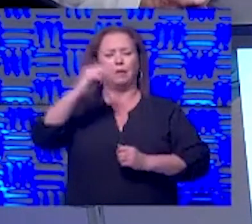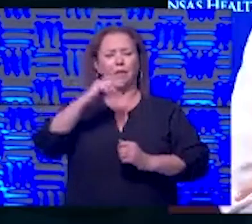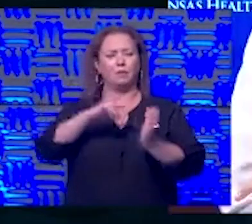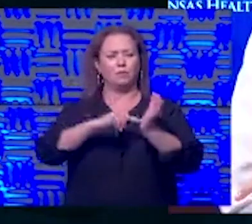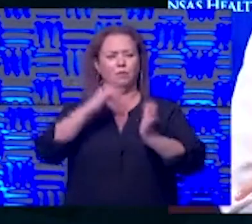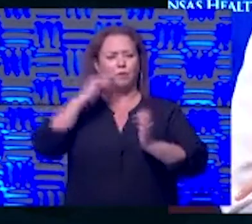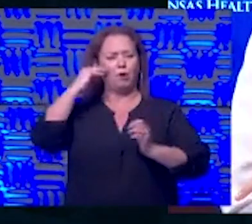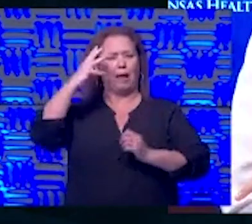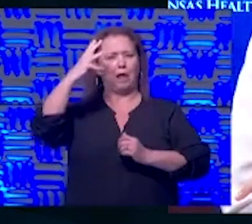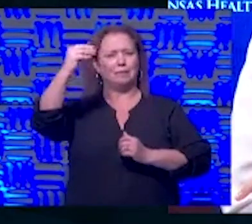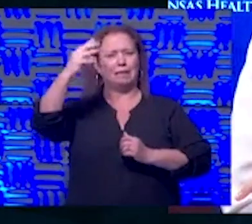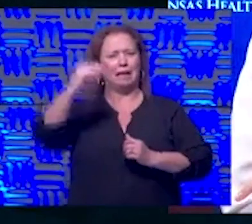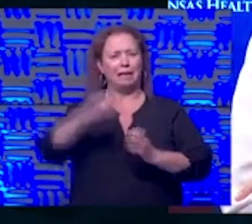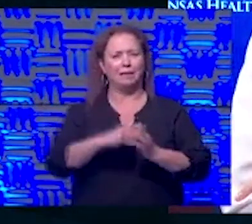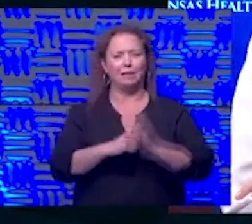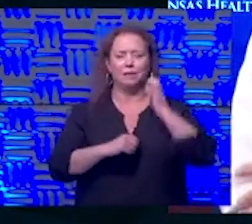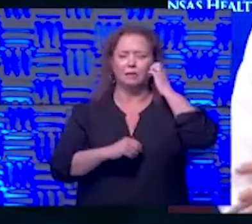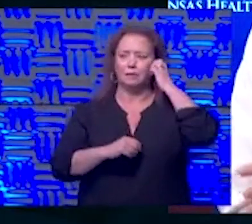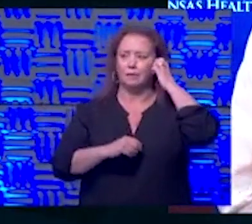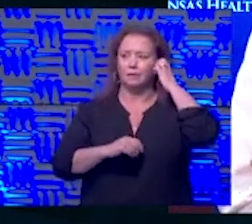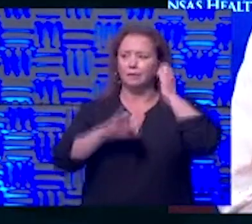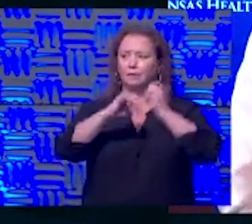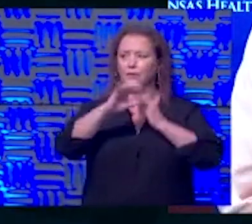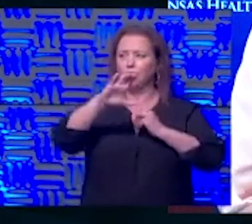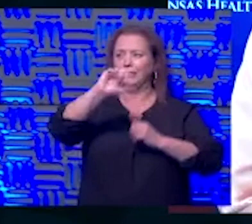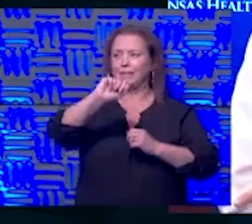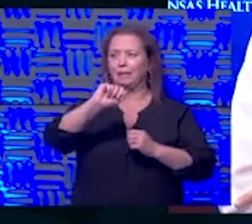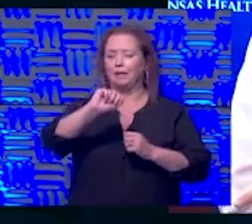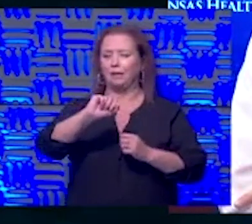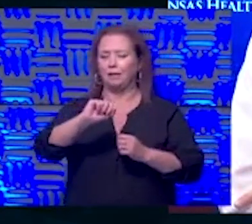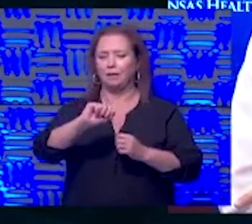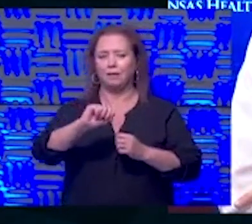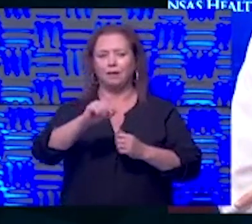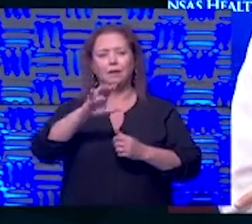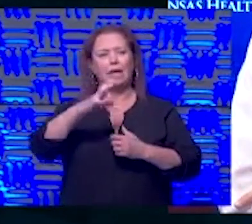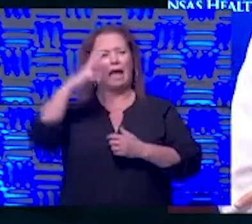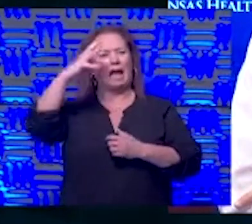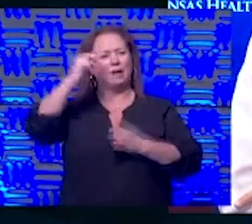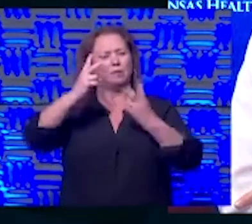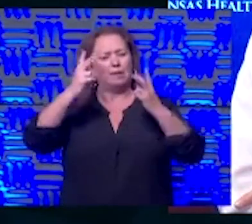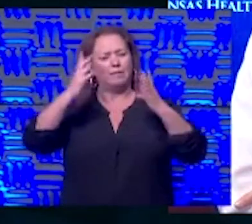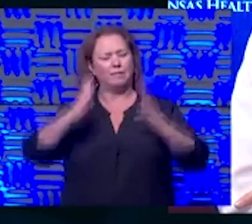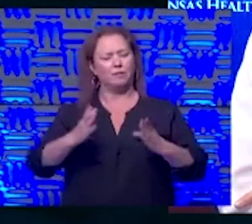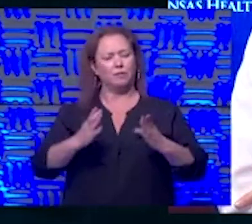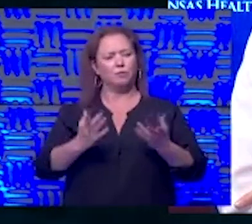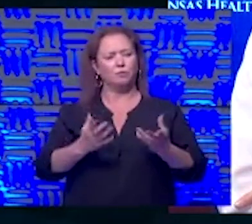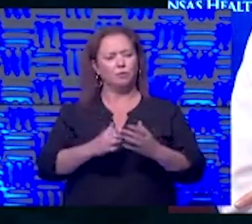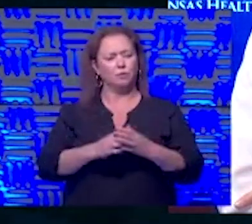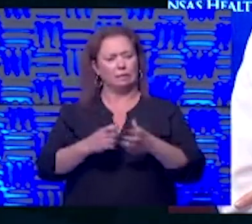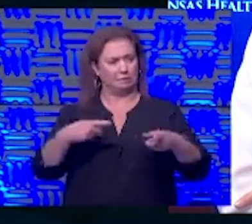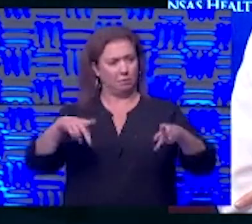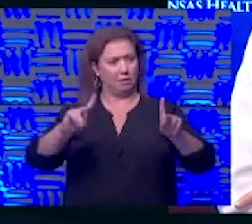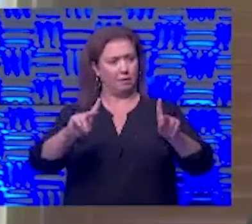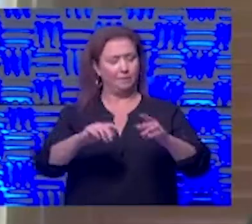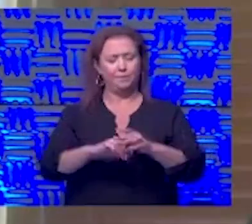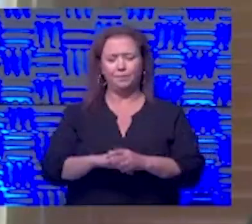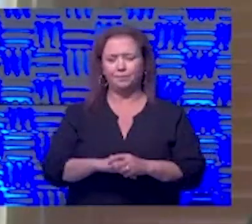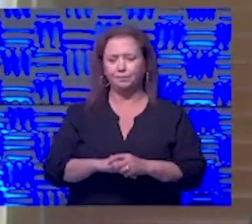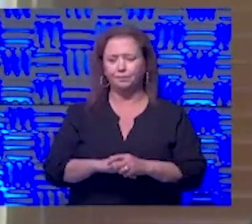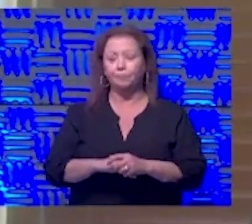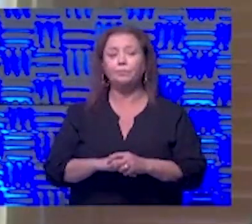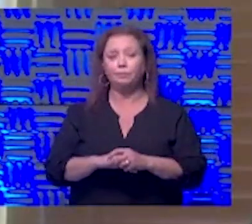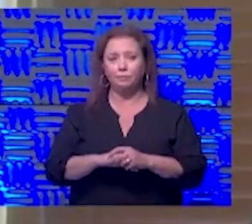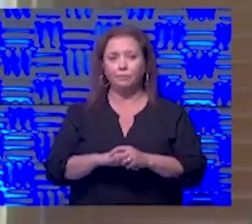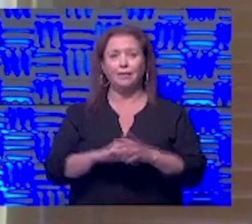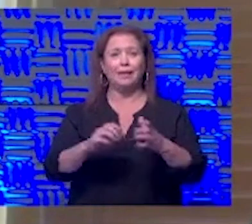Okay, Jess. What do you think about, Jessica? What do you think about, I keep saying Jessica, what do you think about outside visiting? So I think that as